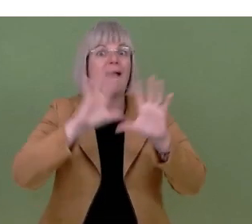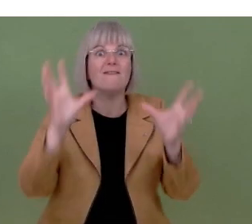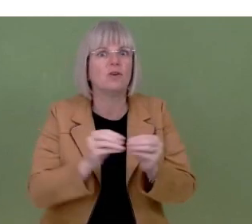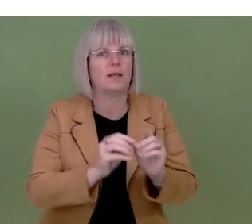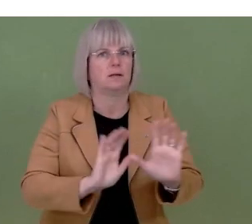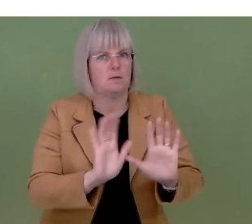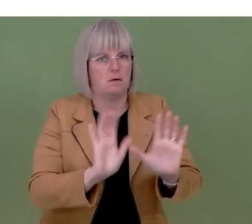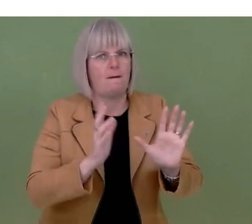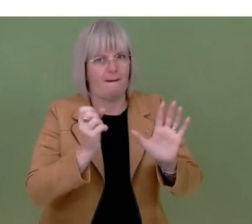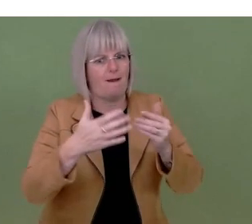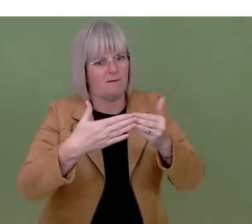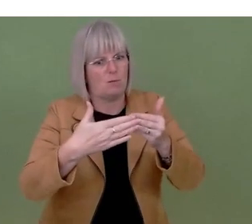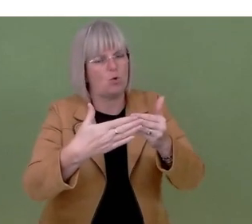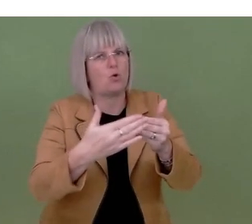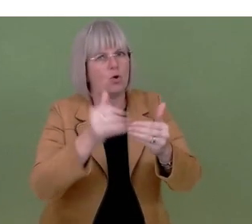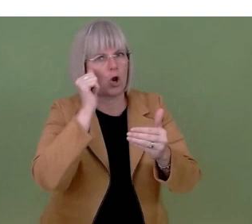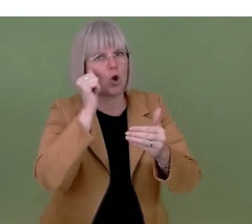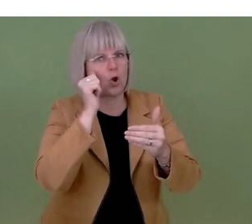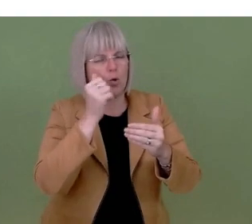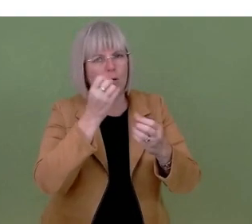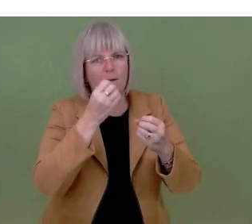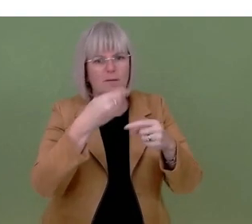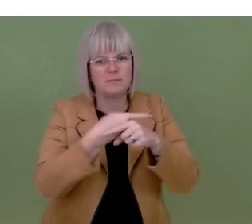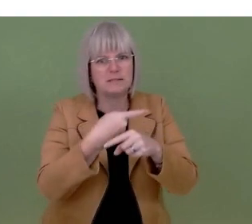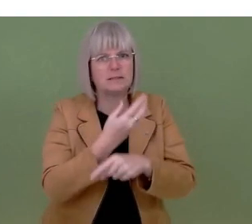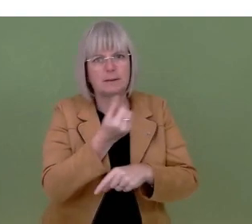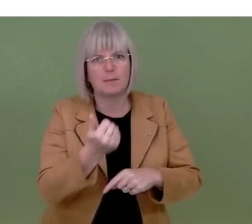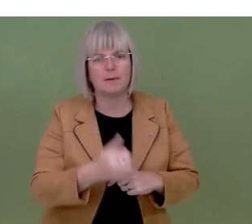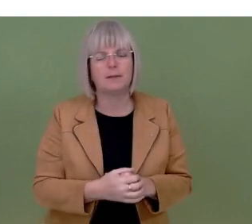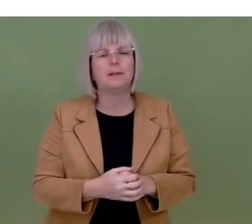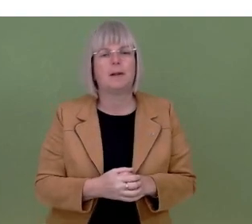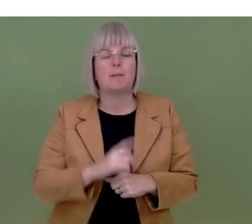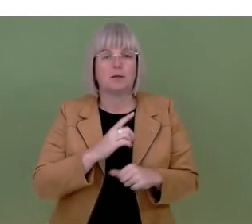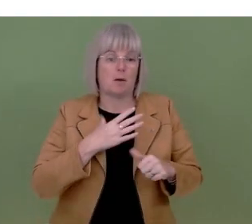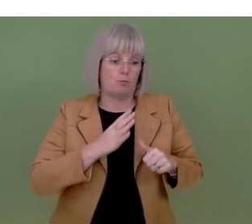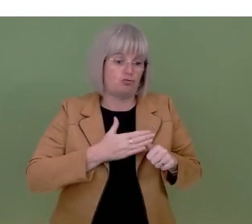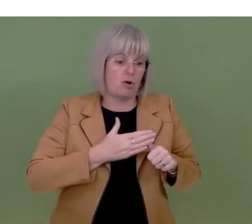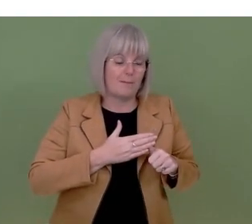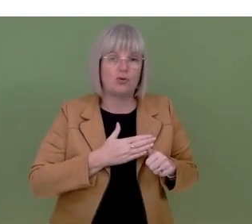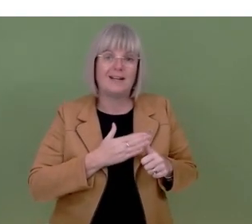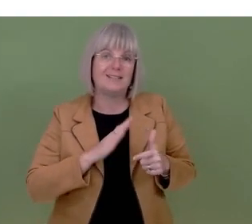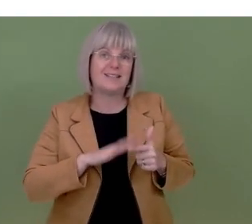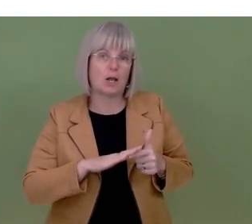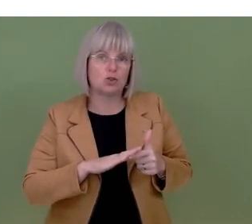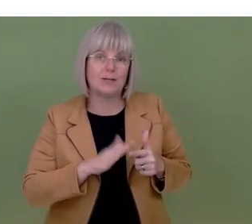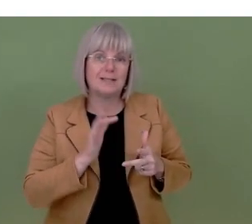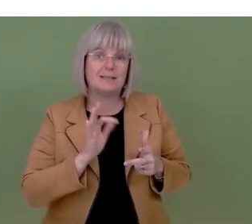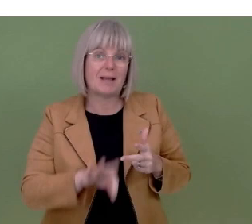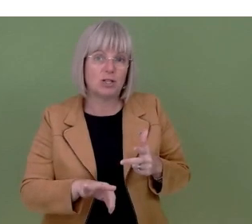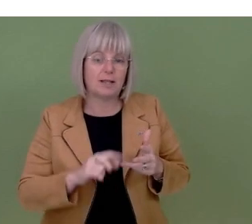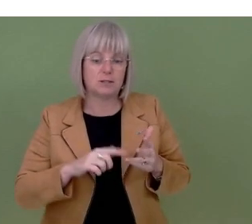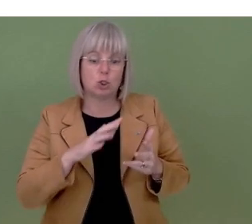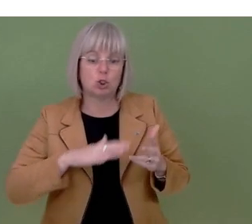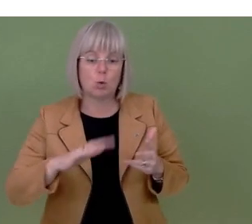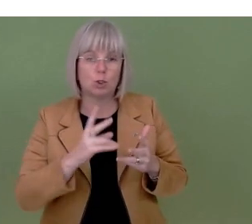various pathways is integrate care across primary, secondary, specialist services, social care, and the